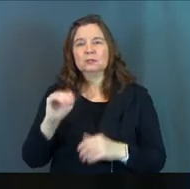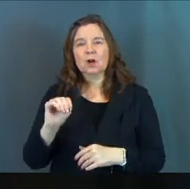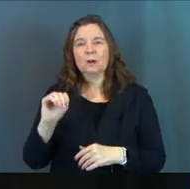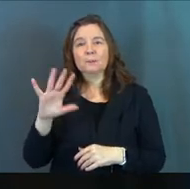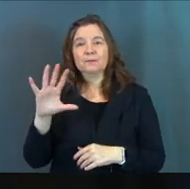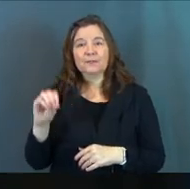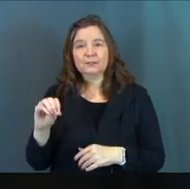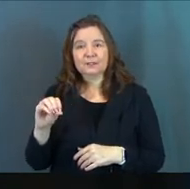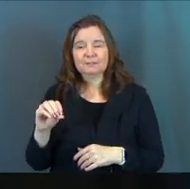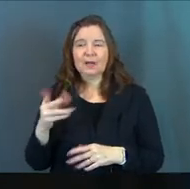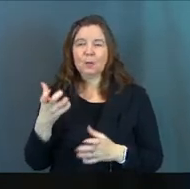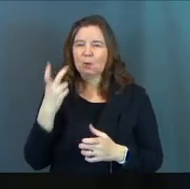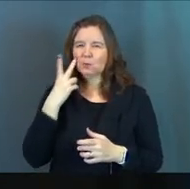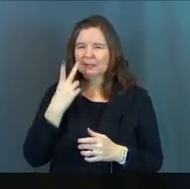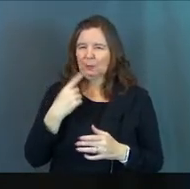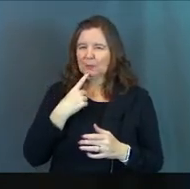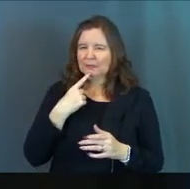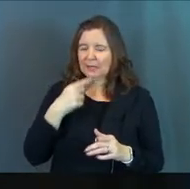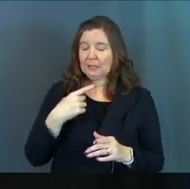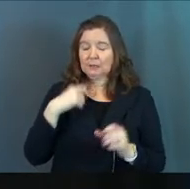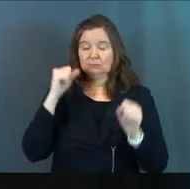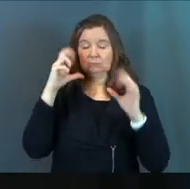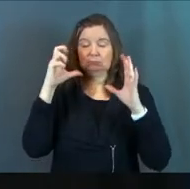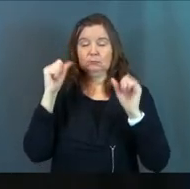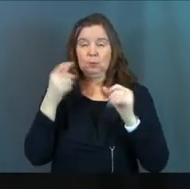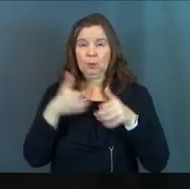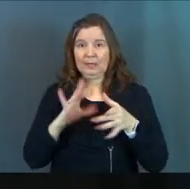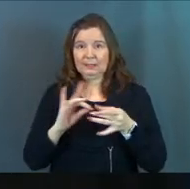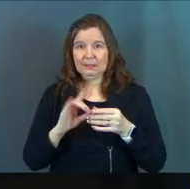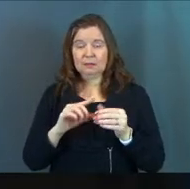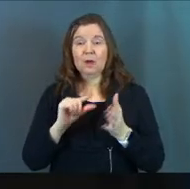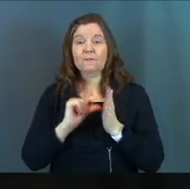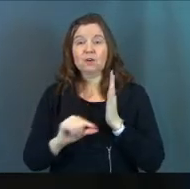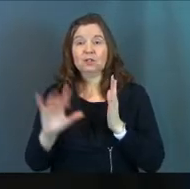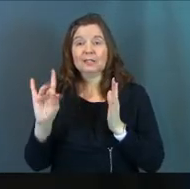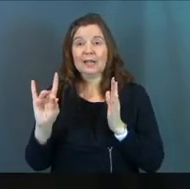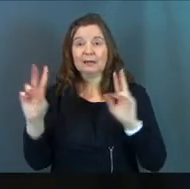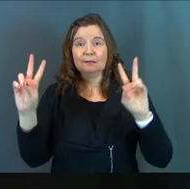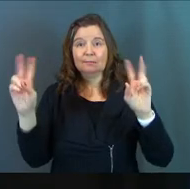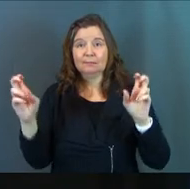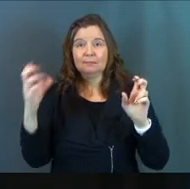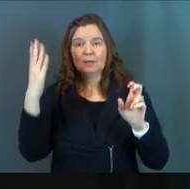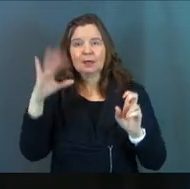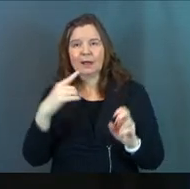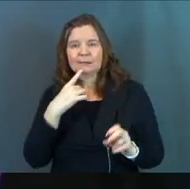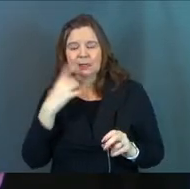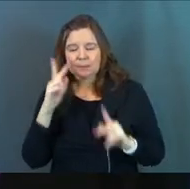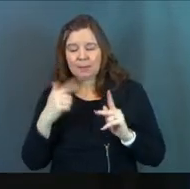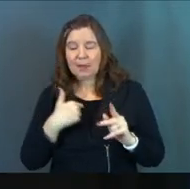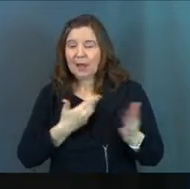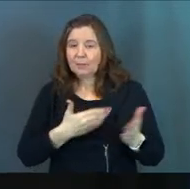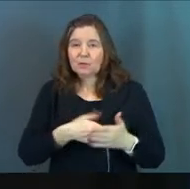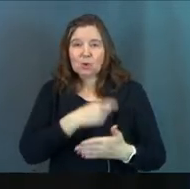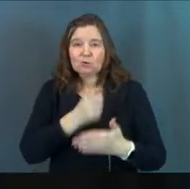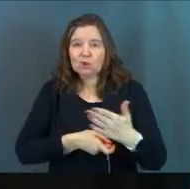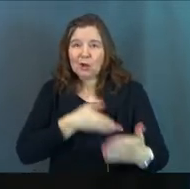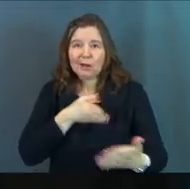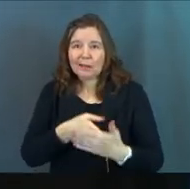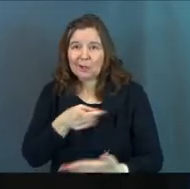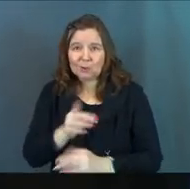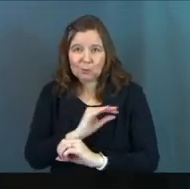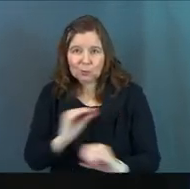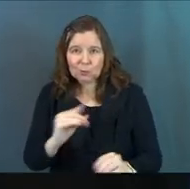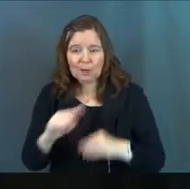here. It's absolutely mind-blowing the way that he puts this. This is verse 8. God says to his people, I bring no charges against